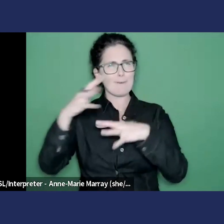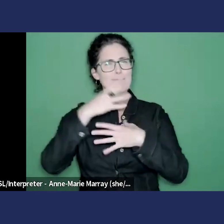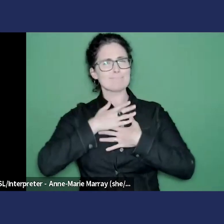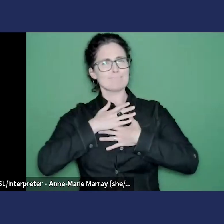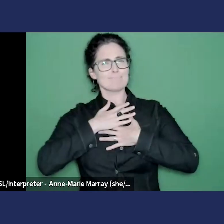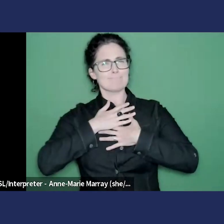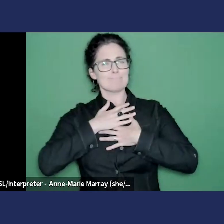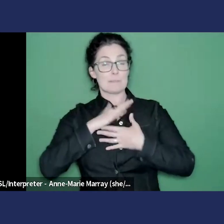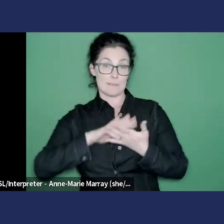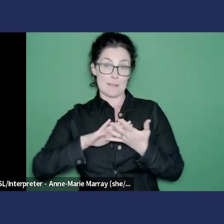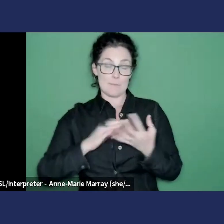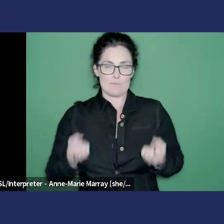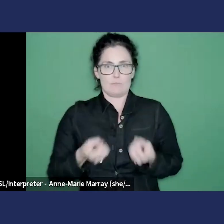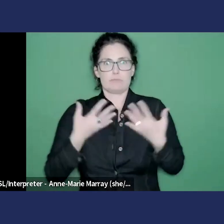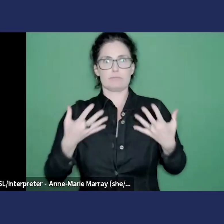those feel-good